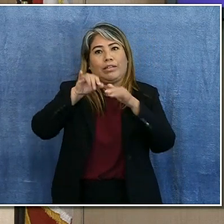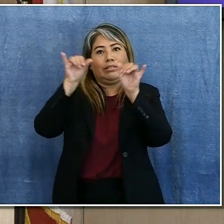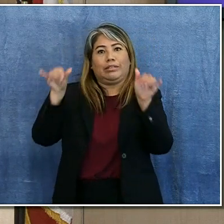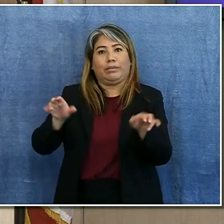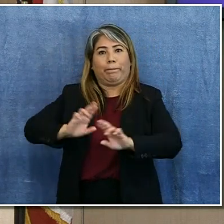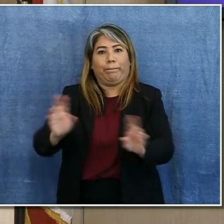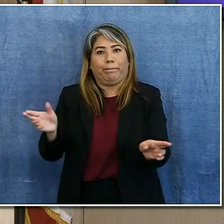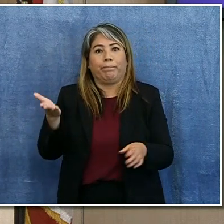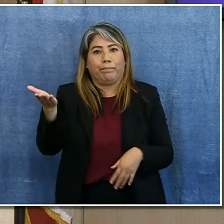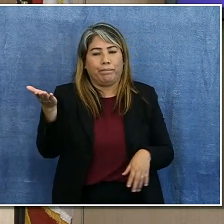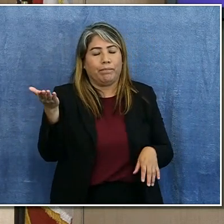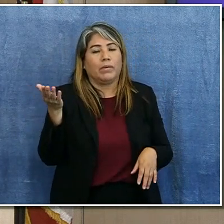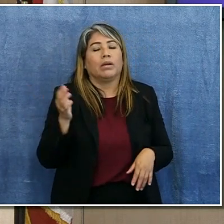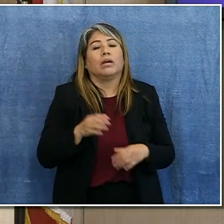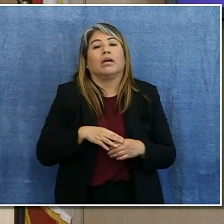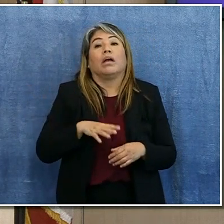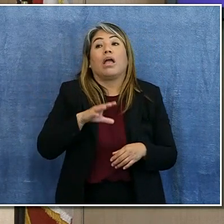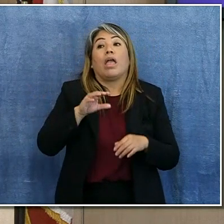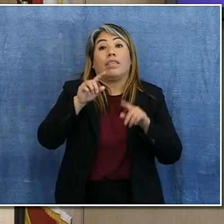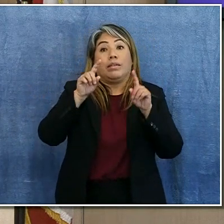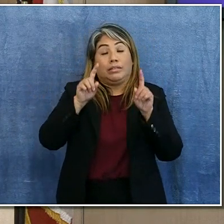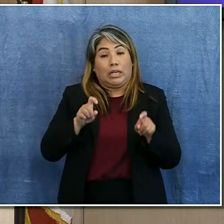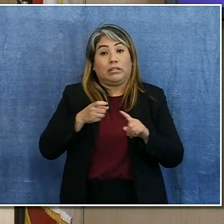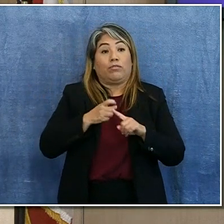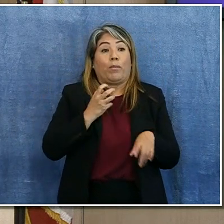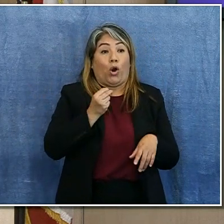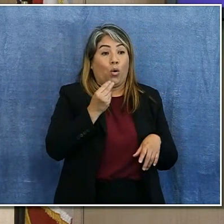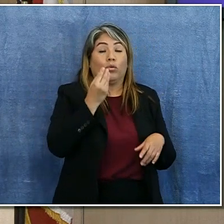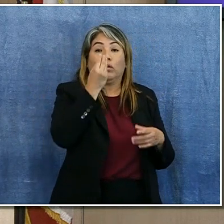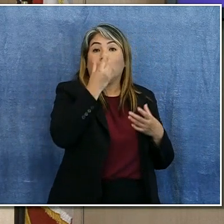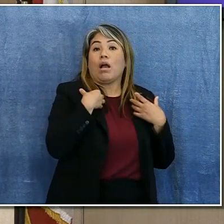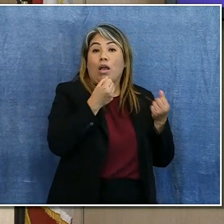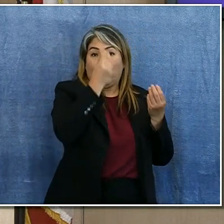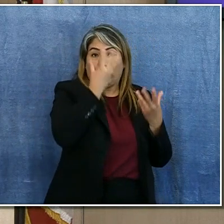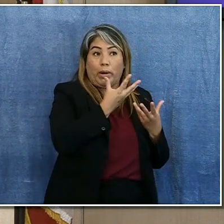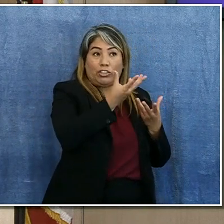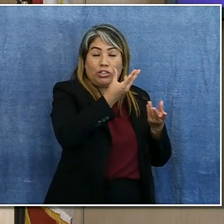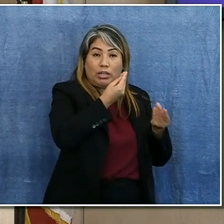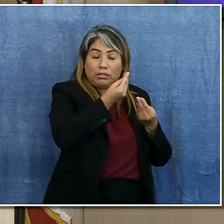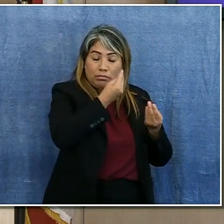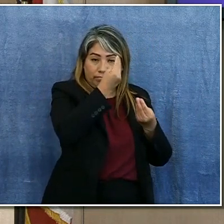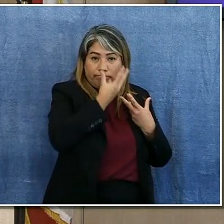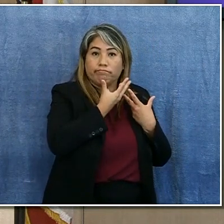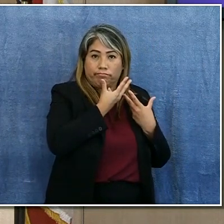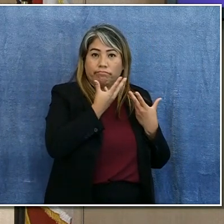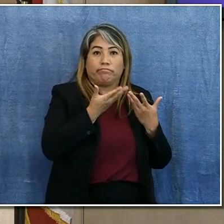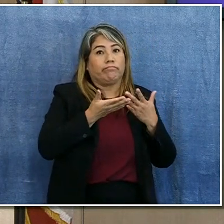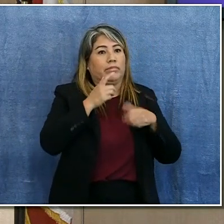in place and those tests coming through our own health information exchange in a timely manner.